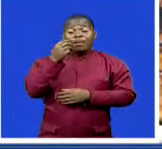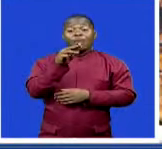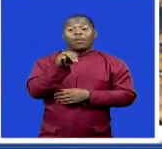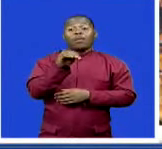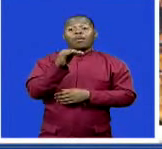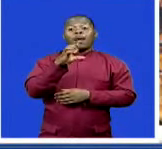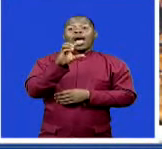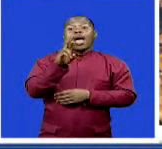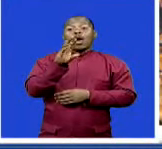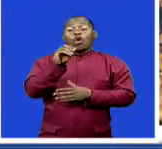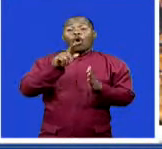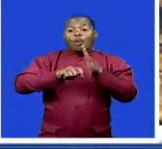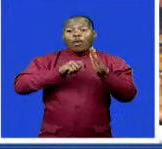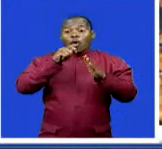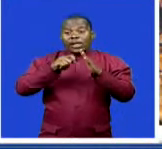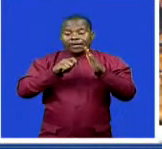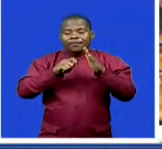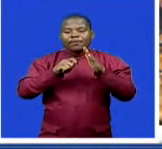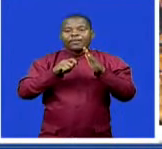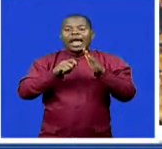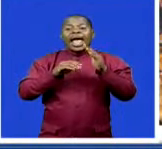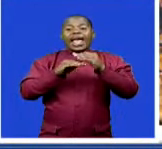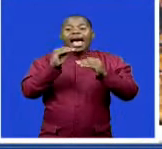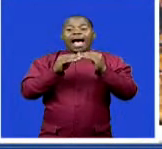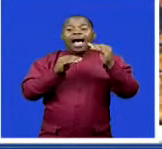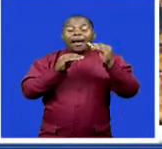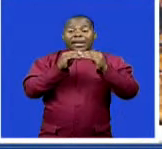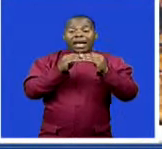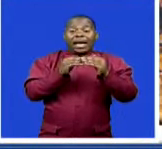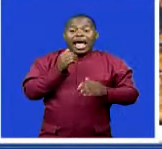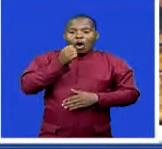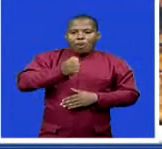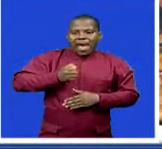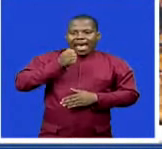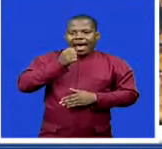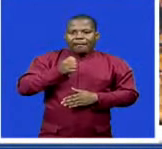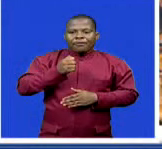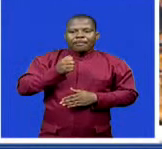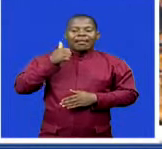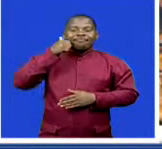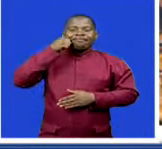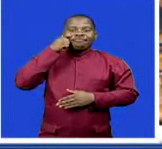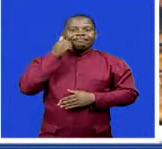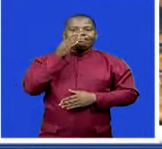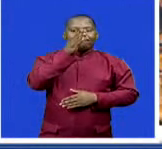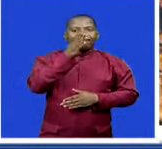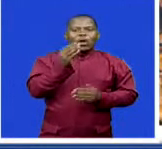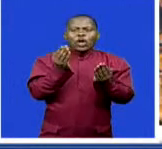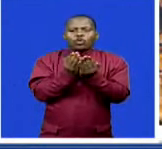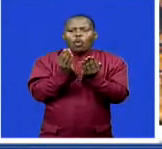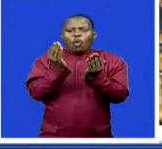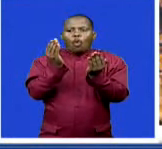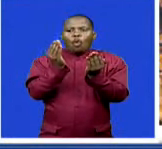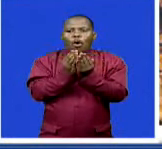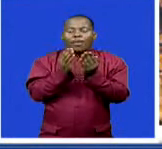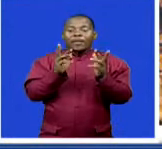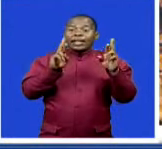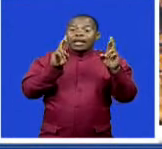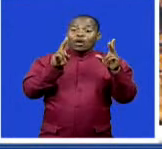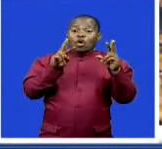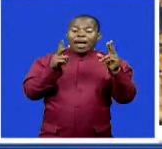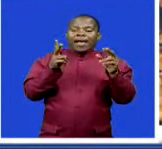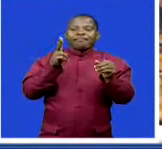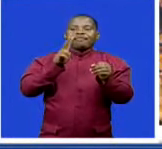new kitchen at Ndunduzi Catholic Primary School, which will benefit over 500 pupils. This is an update given by the school